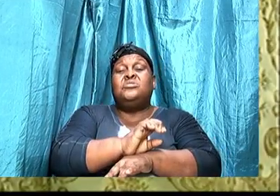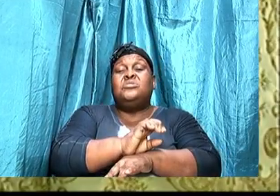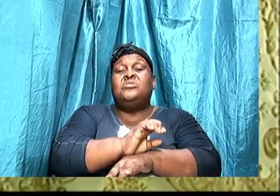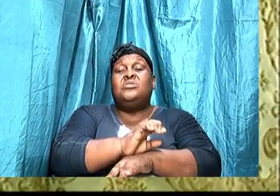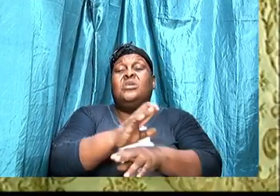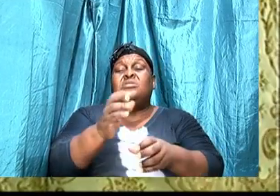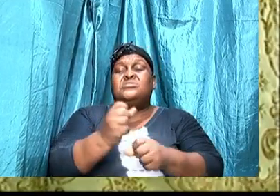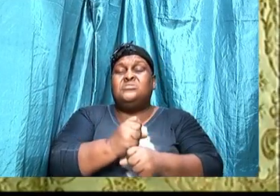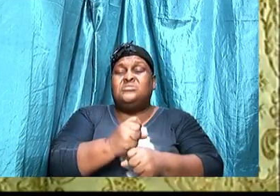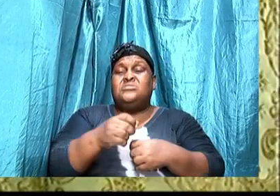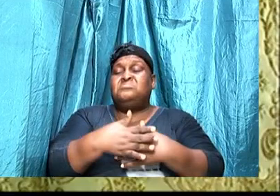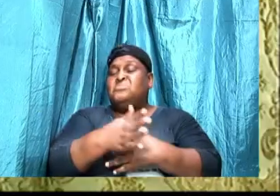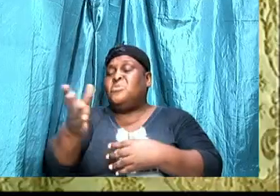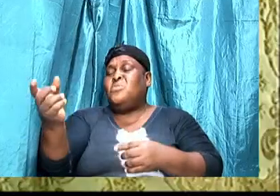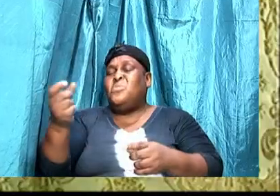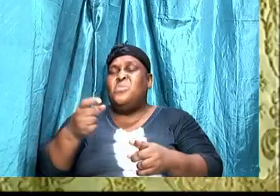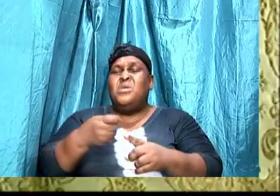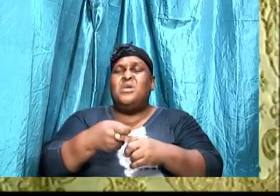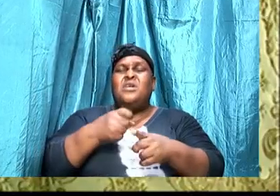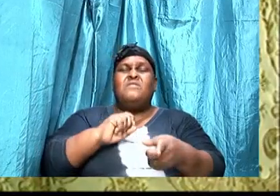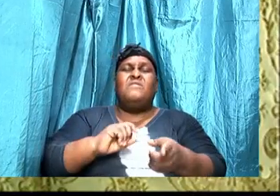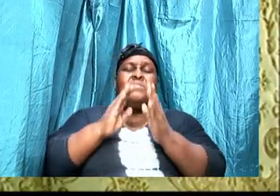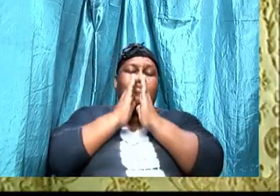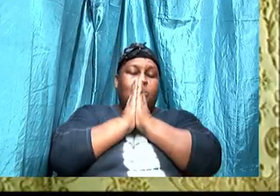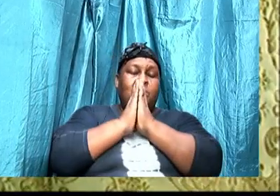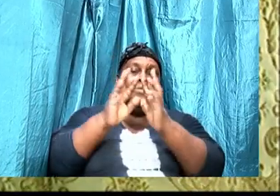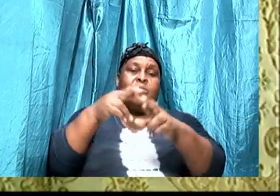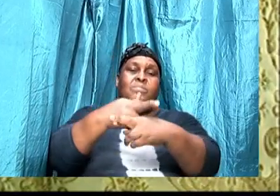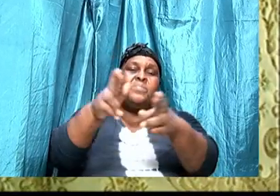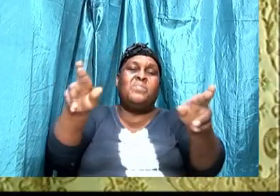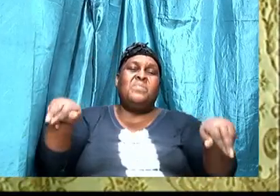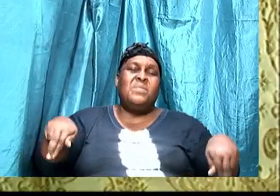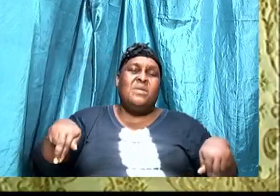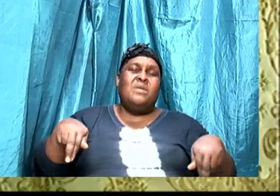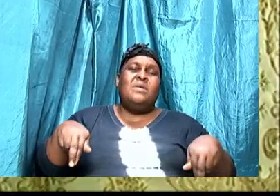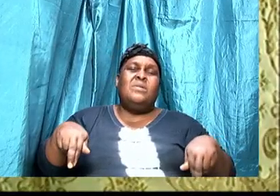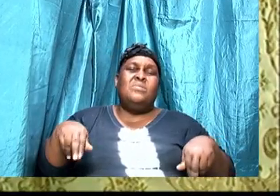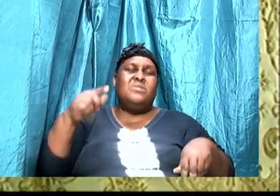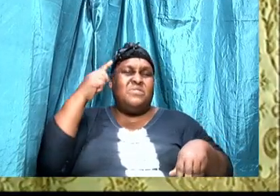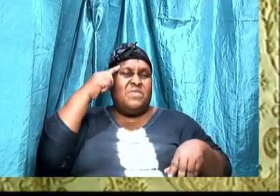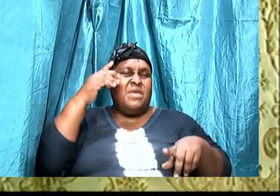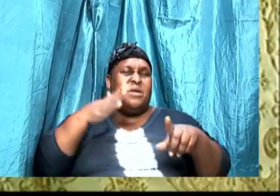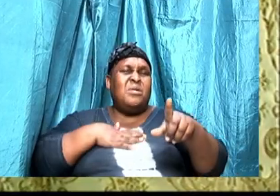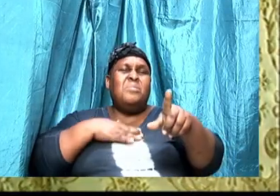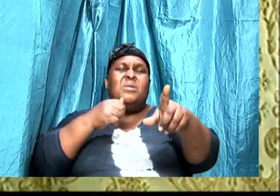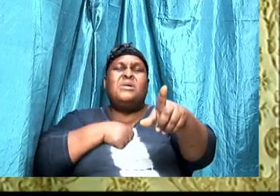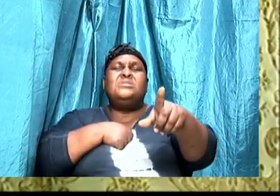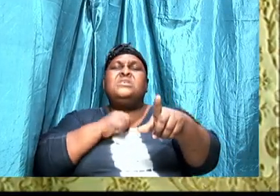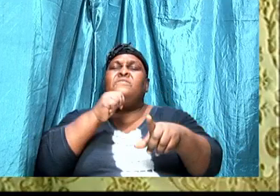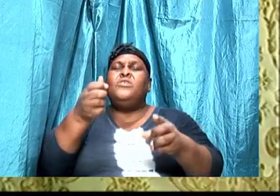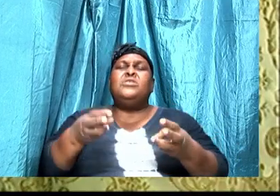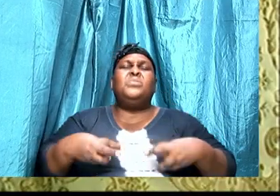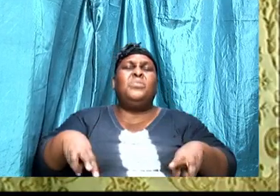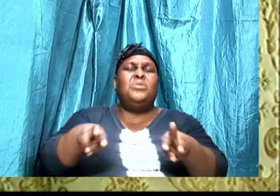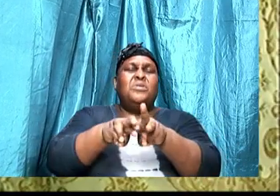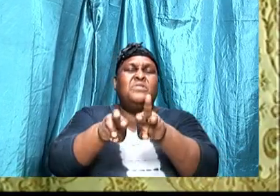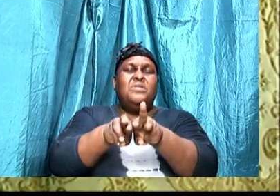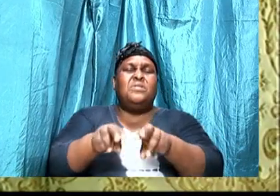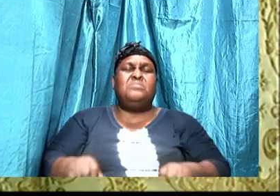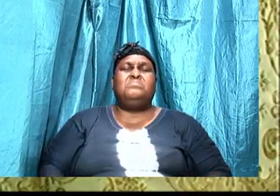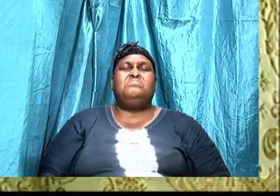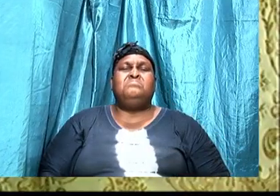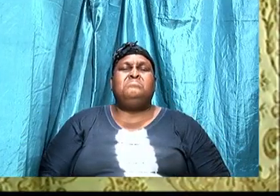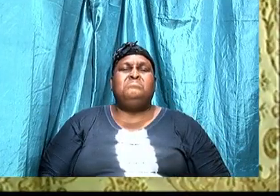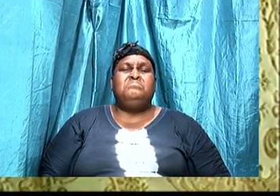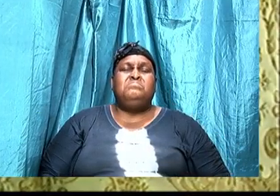away from the prayer room, because I would think myself so unworthy. And while that is good in a sense that, you know, it